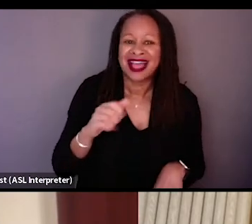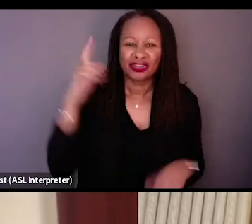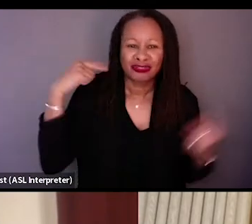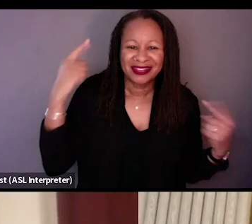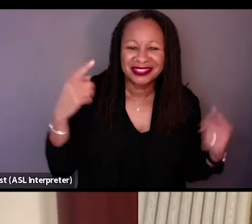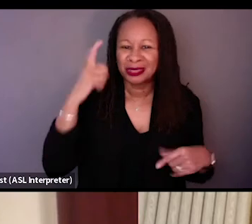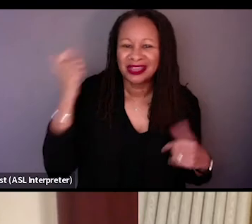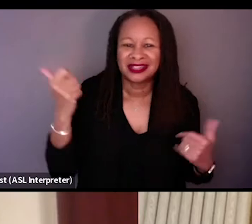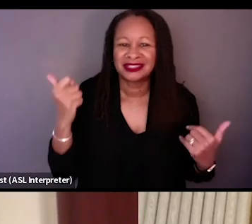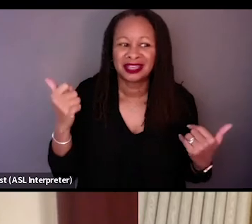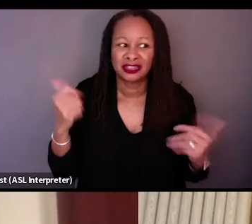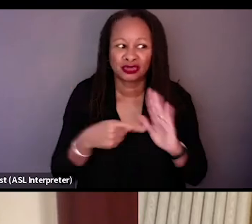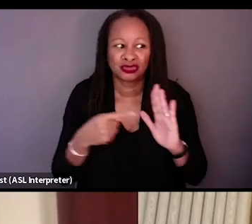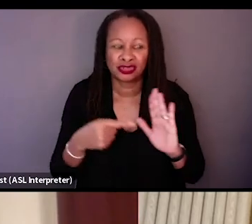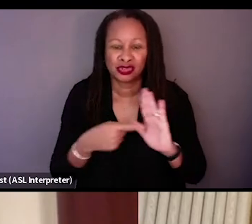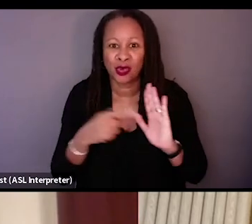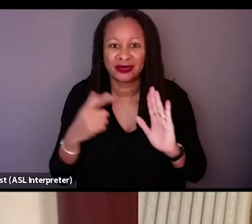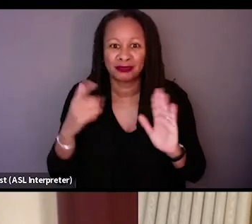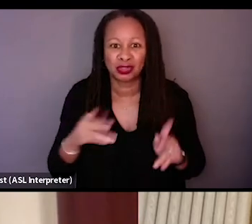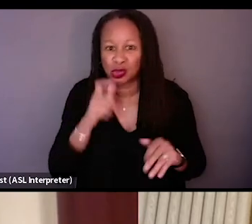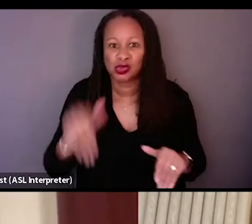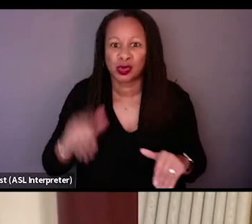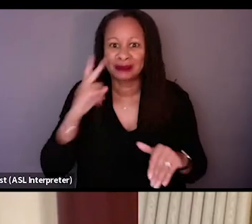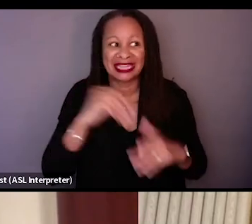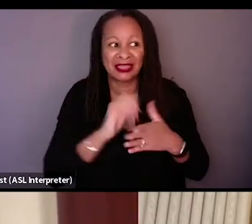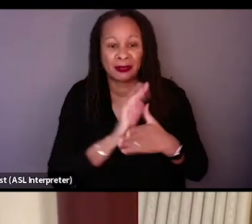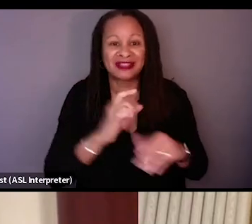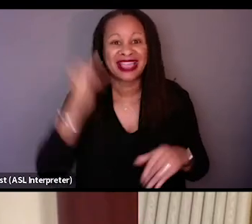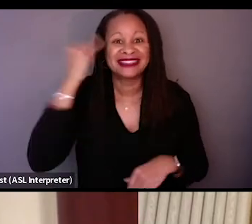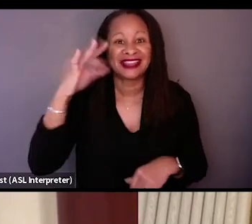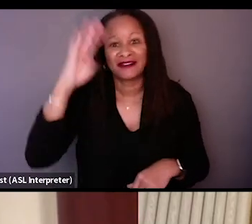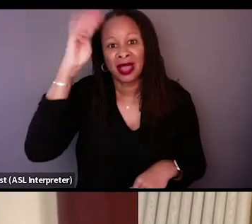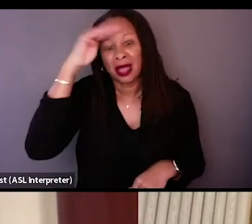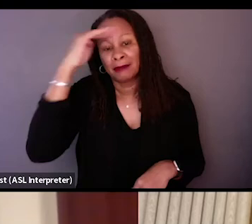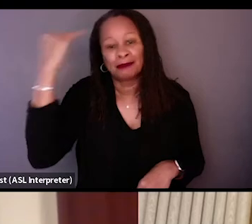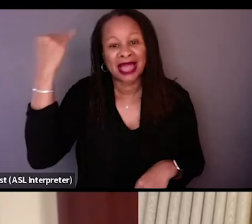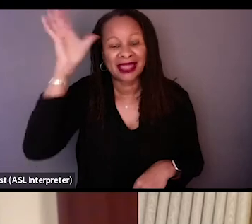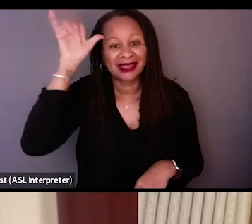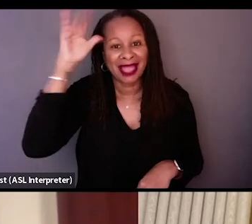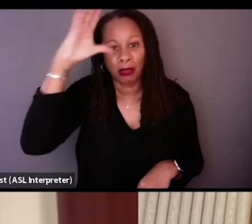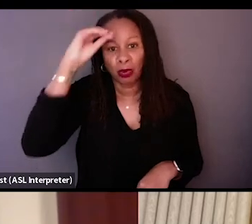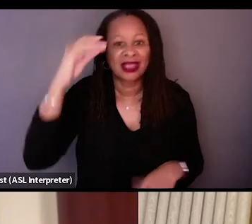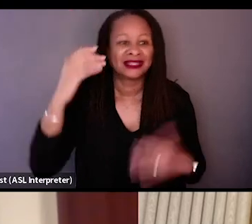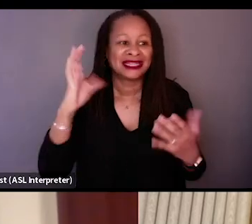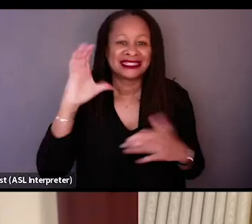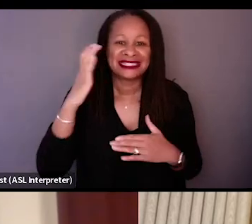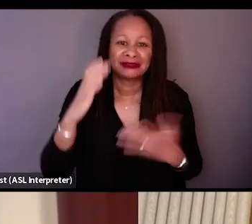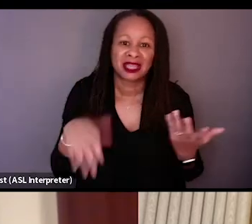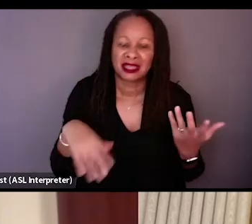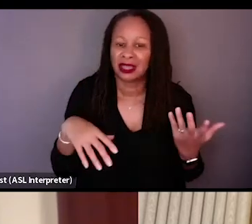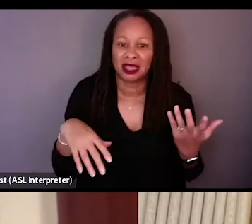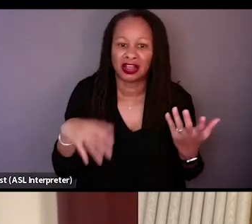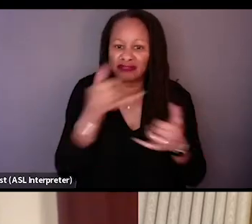one thing. So the idea of a black cowboy seems like a ridiculously surreal concept, when in fact it happened all the